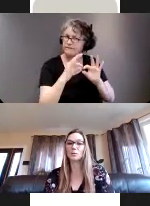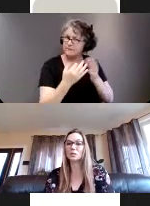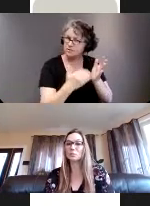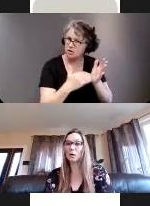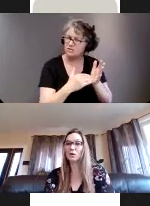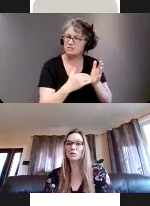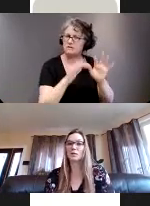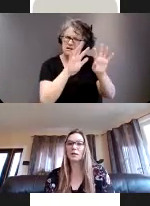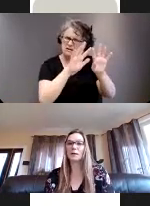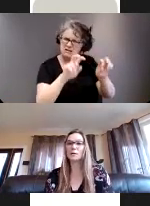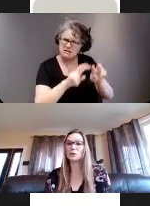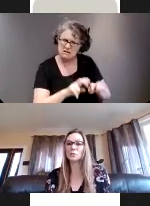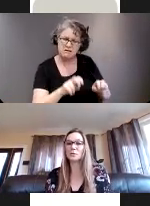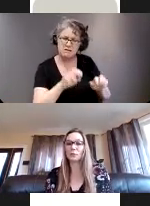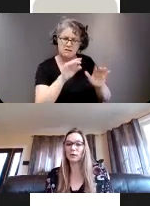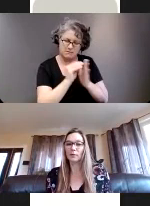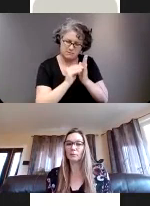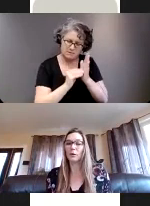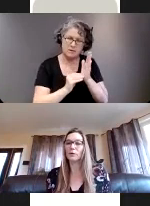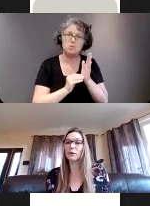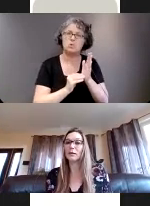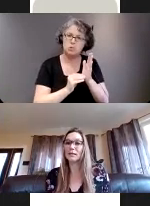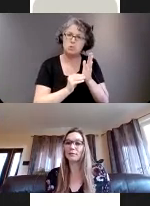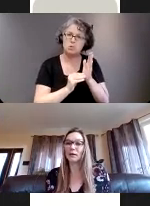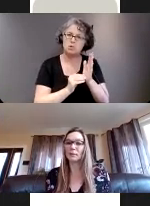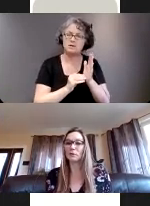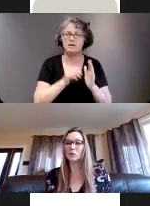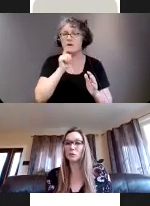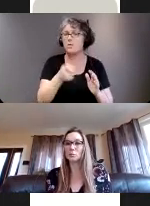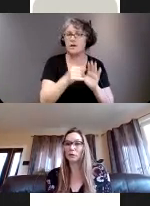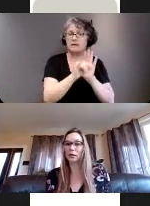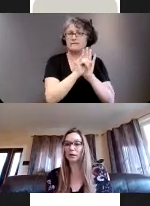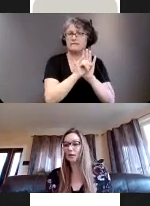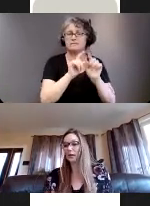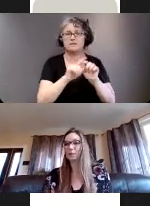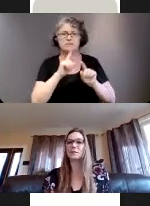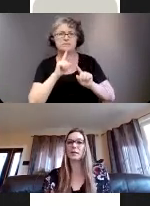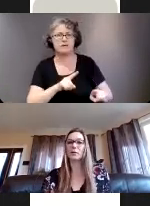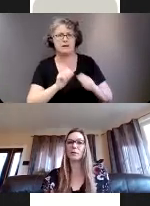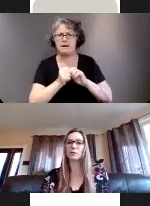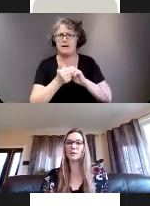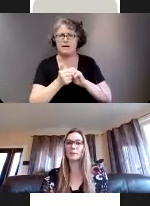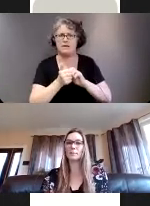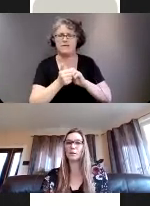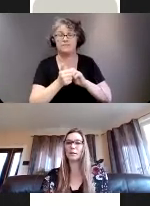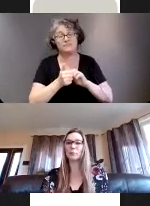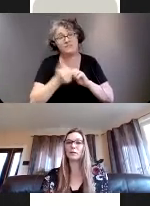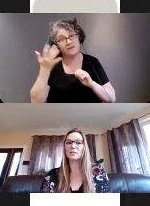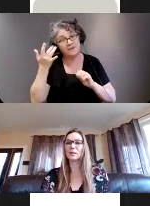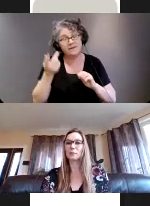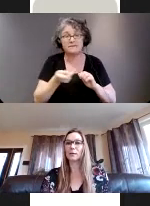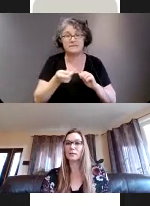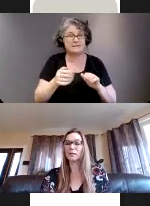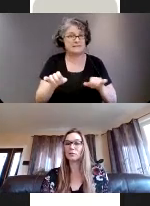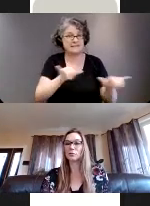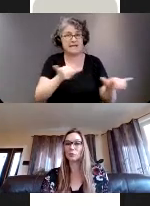physician's response in terms of not only identifying, but also responding, because they are not, unlike police,